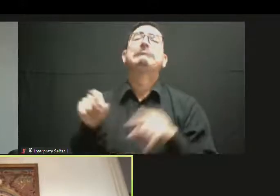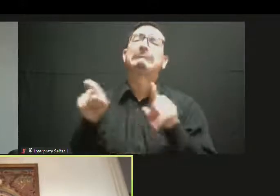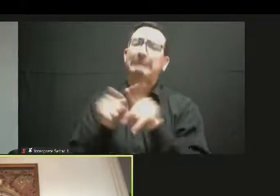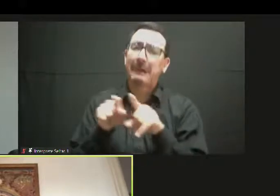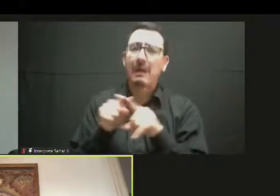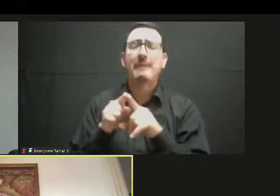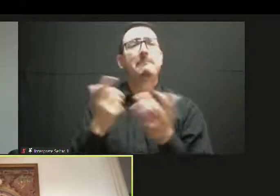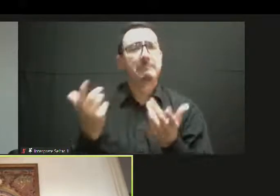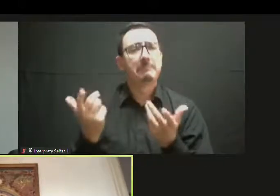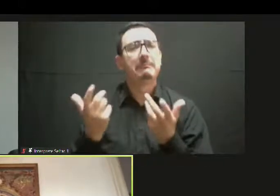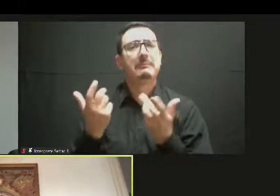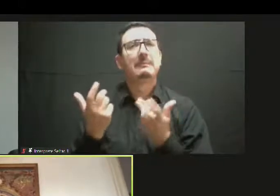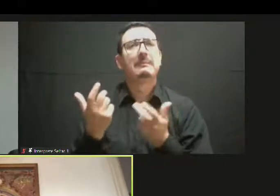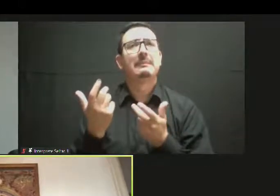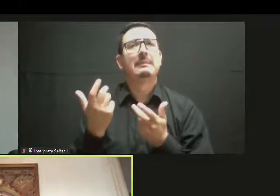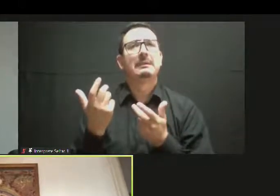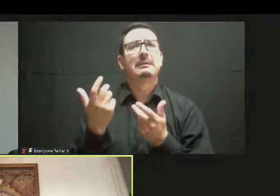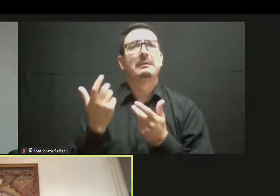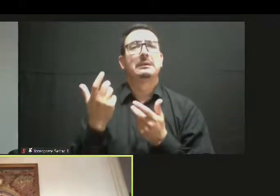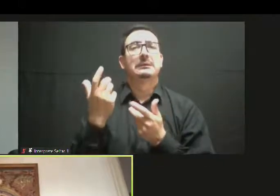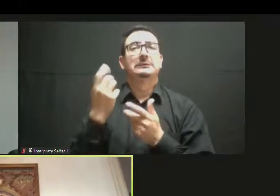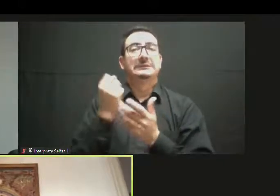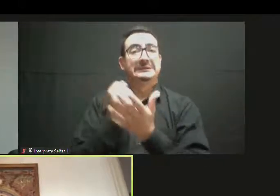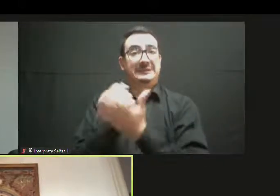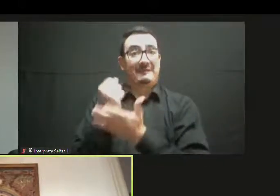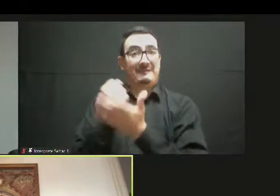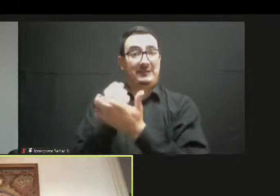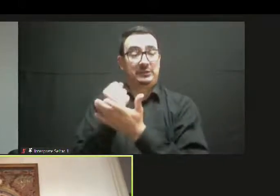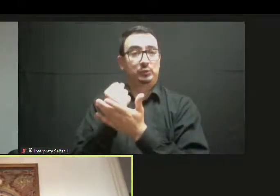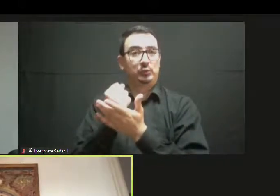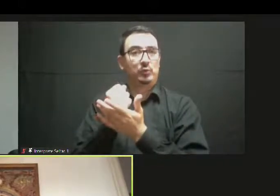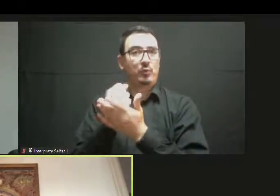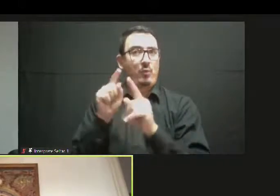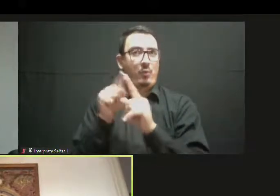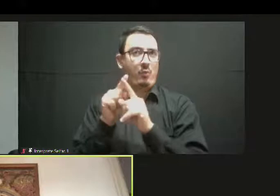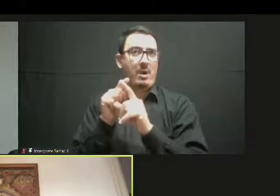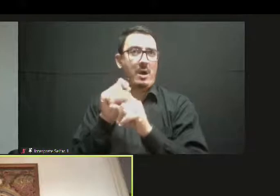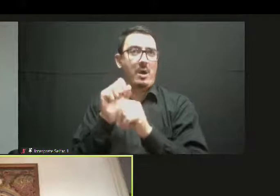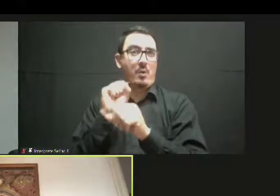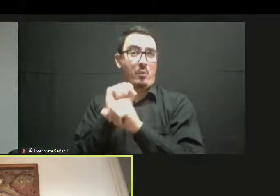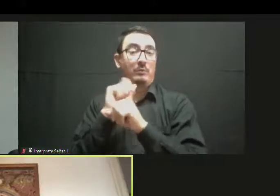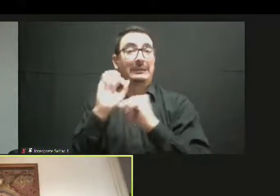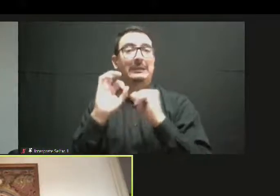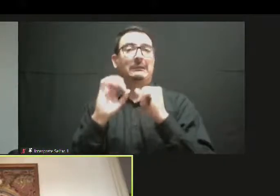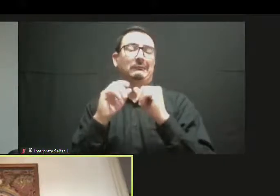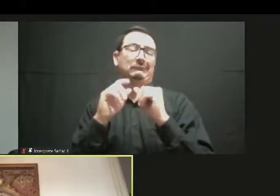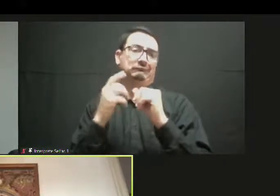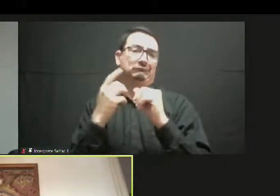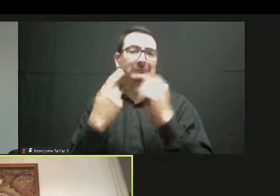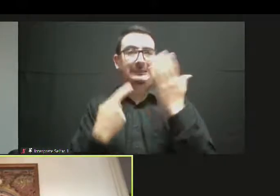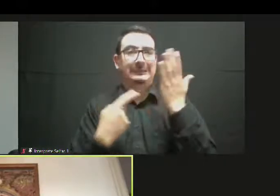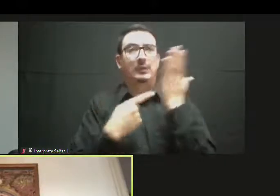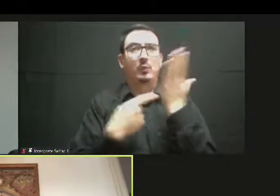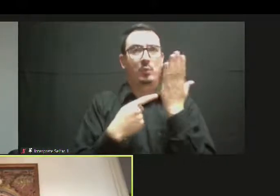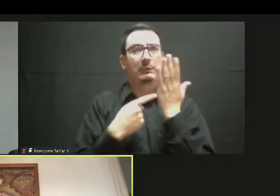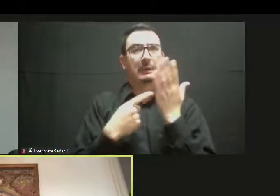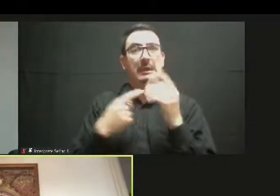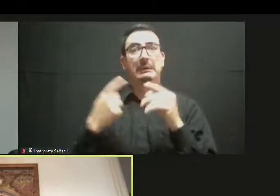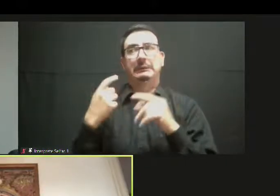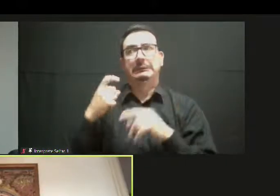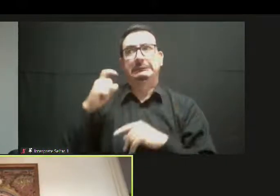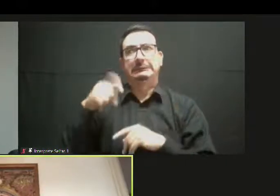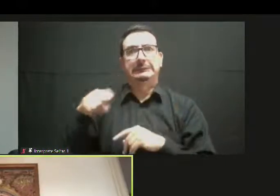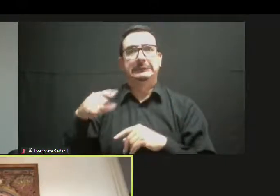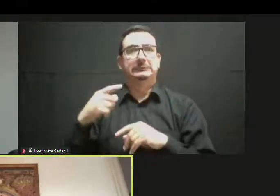4, but because of the Doha development round and how things have kind of stalled right now, everything's a bit on hold.